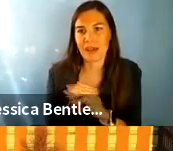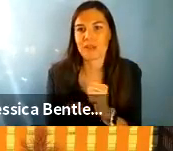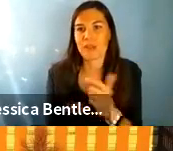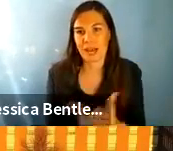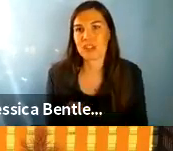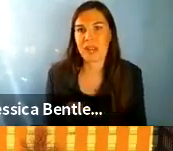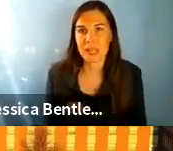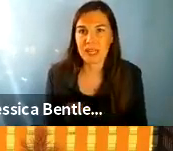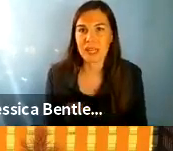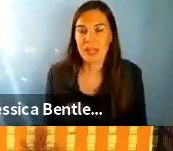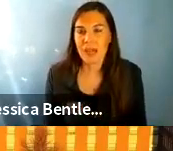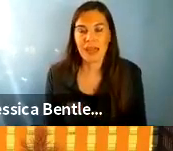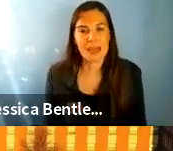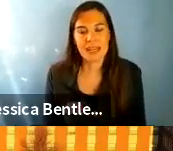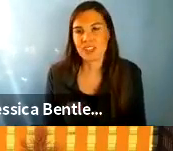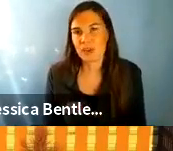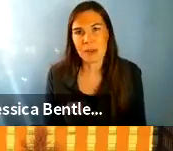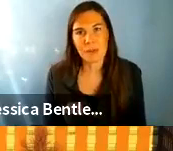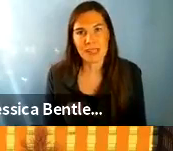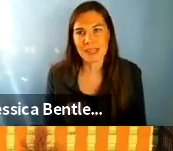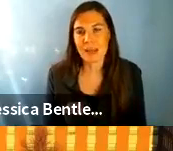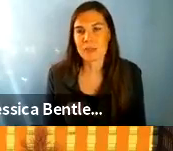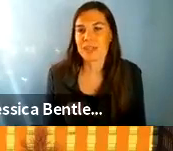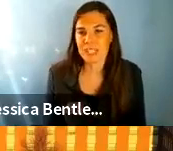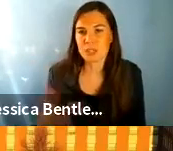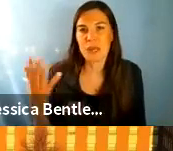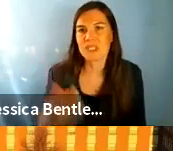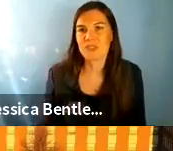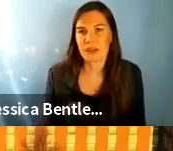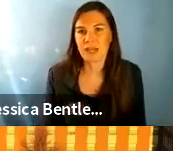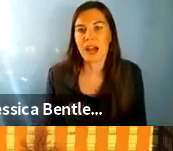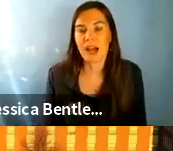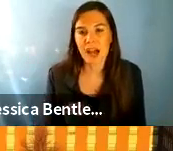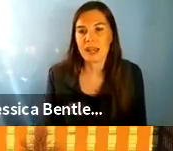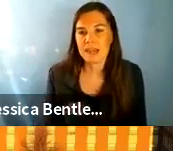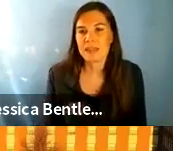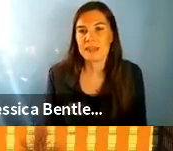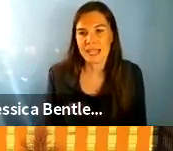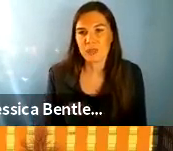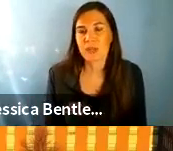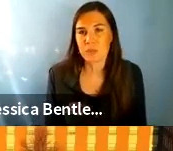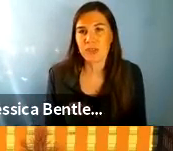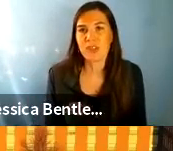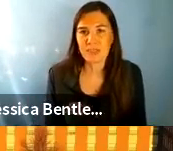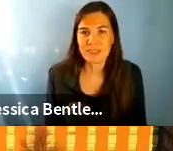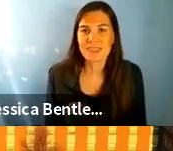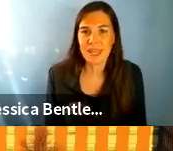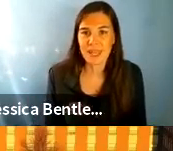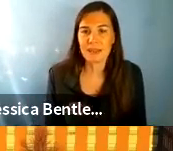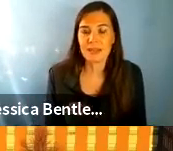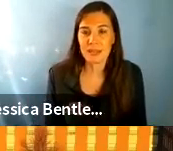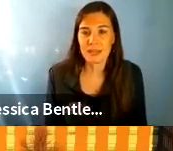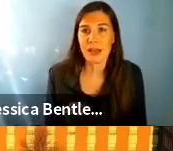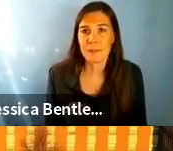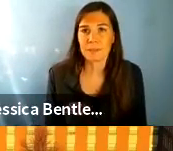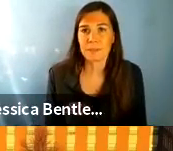months of graduating. And I don't remember the exact percentage, but it was fairly high, that's where most students